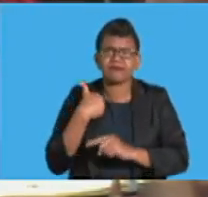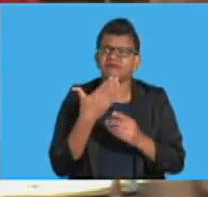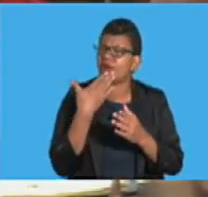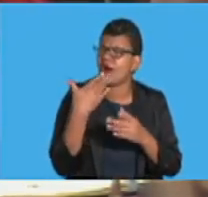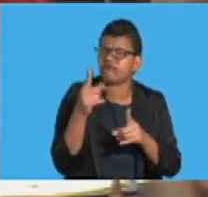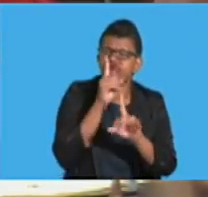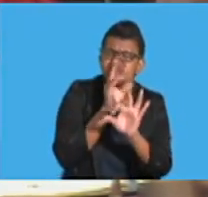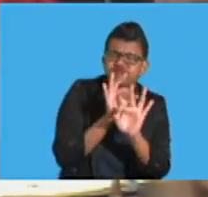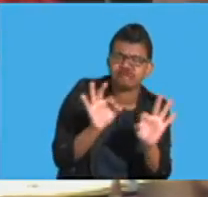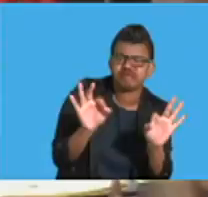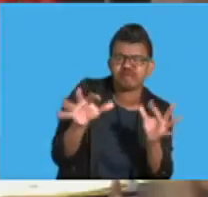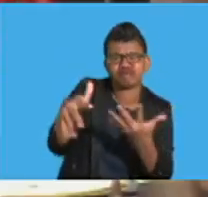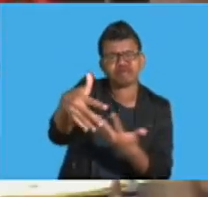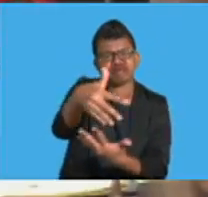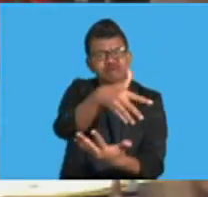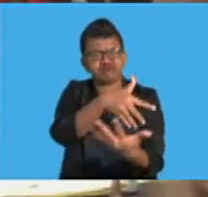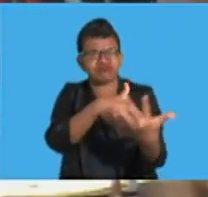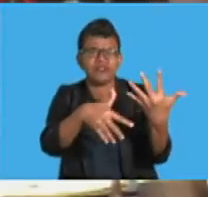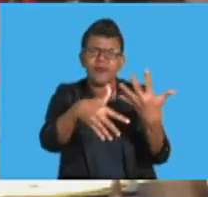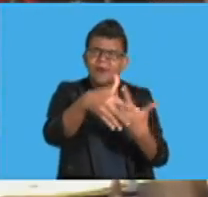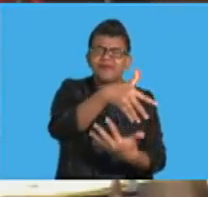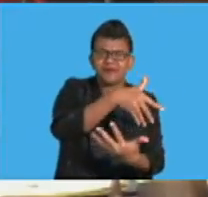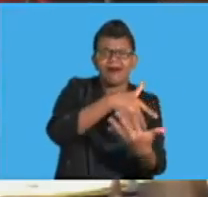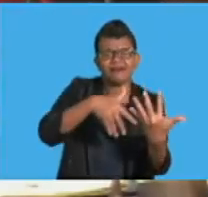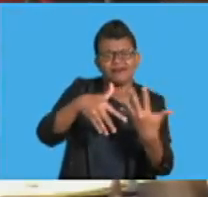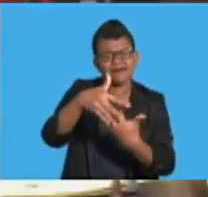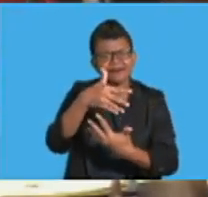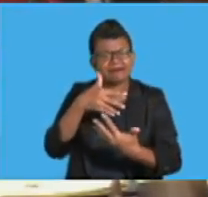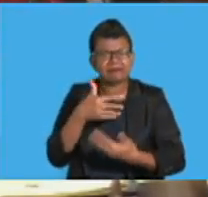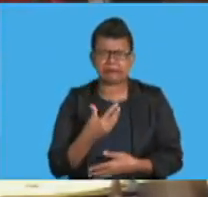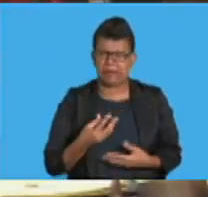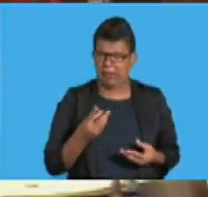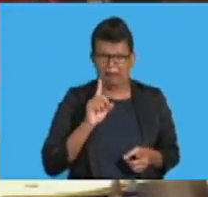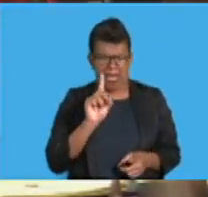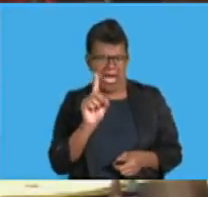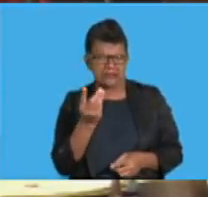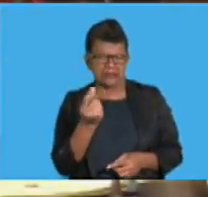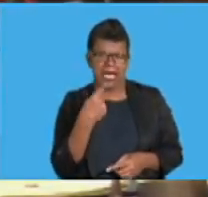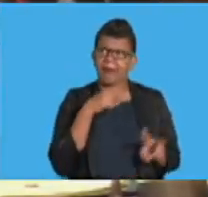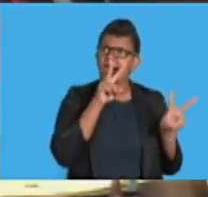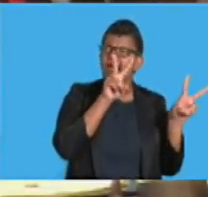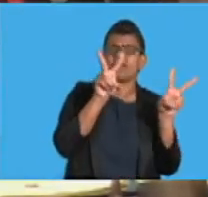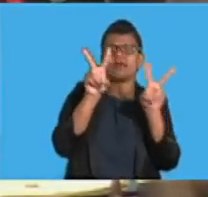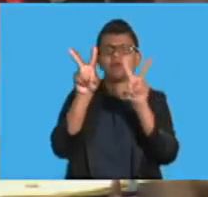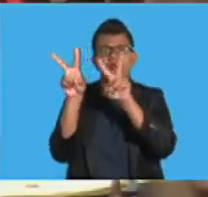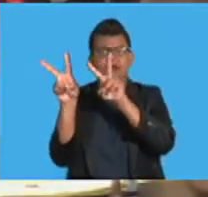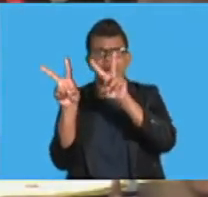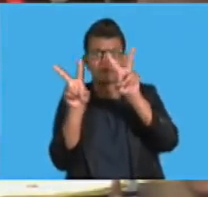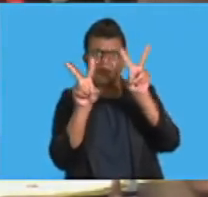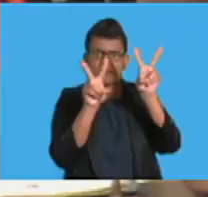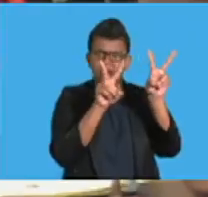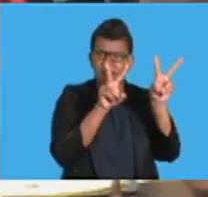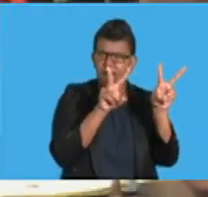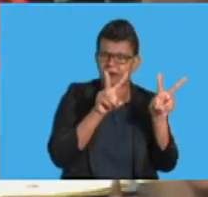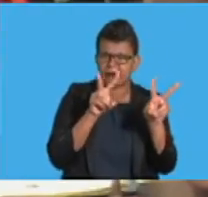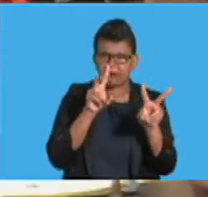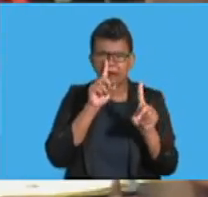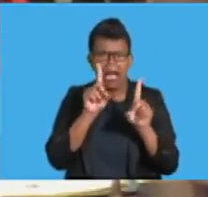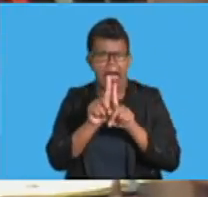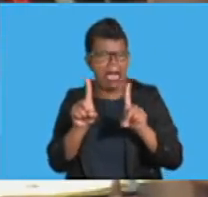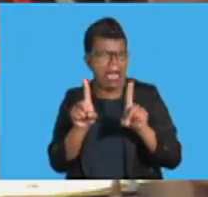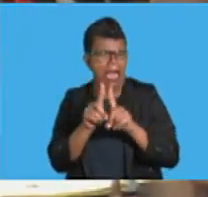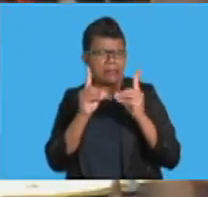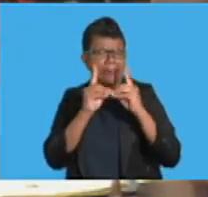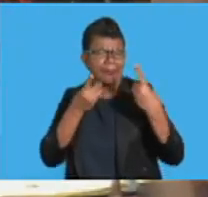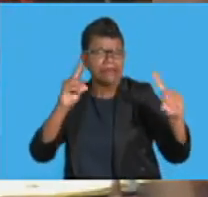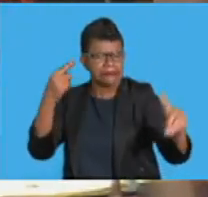unwritten creeds expressed by some leaders and their policies which made us feel that certain privileges, awards, and grants and status were unattainable by